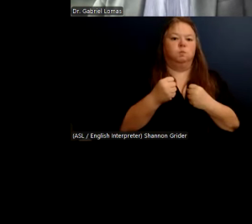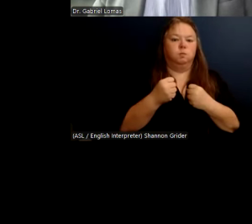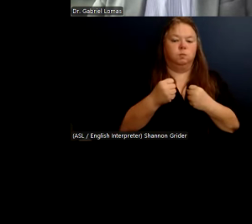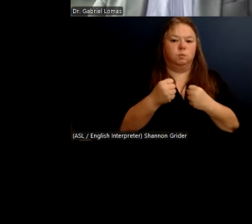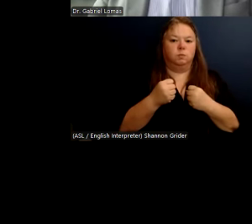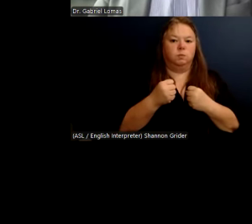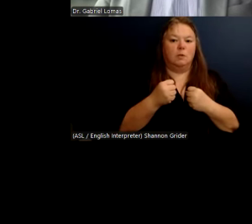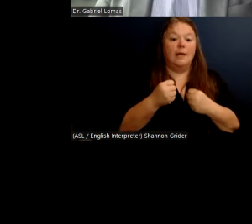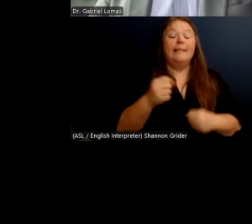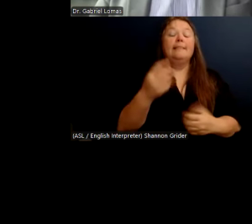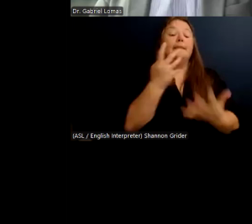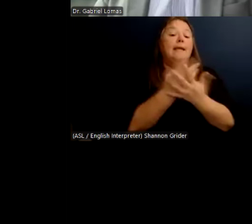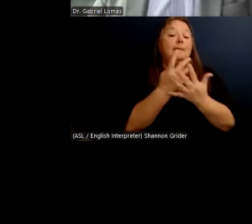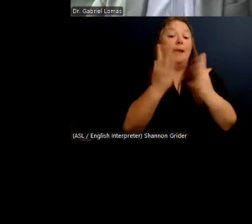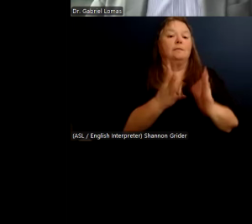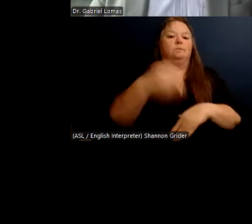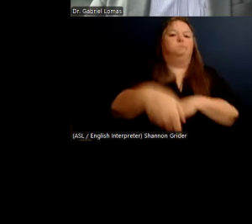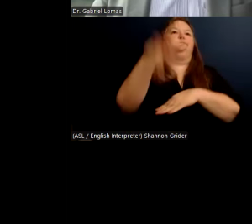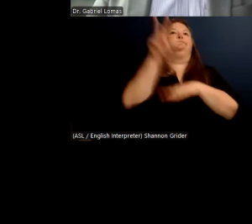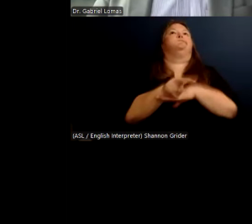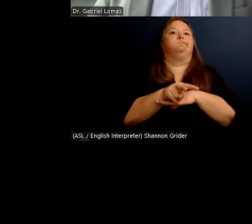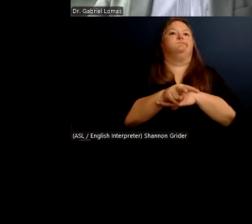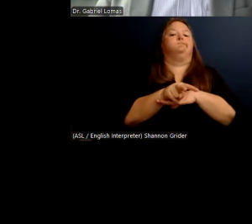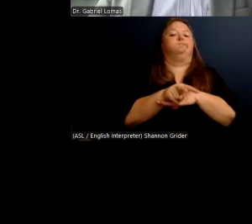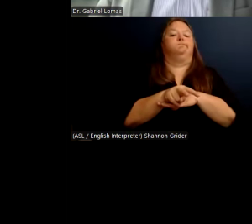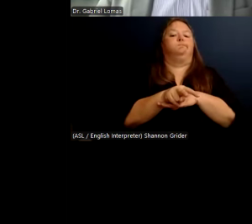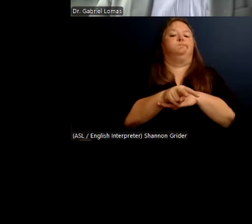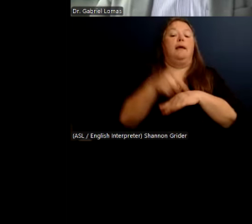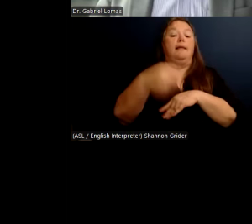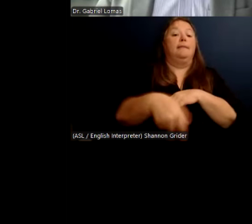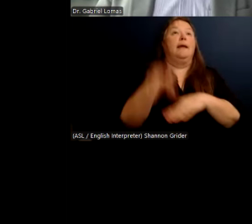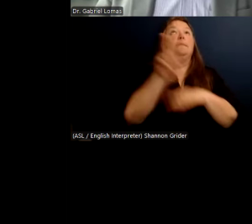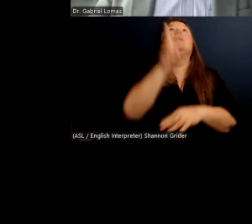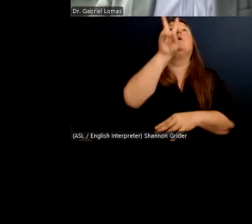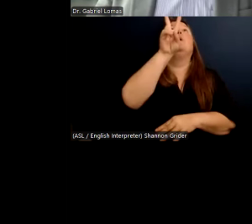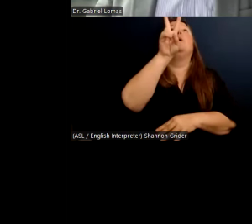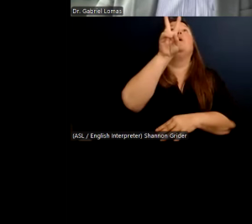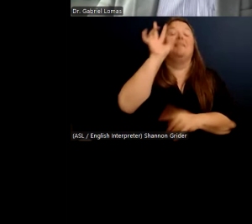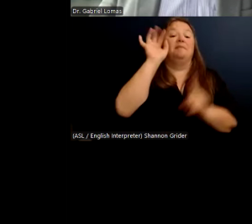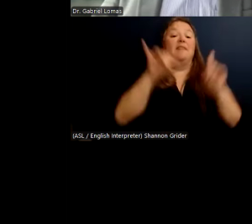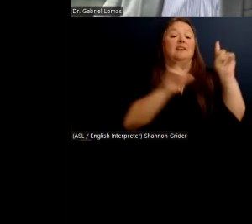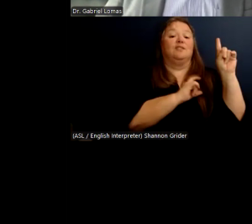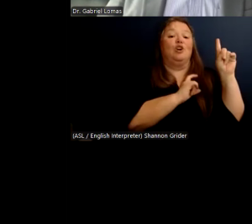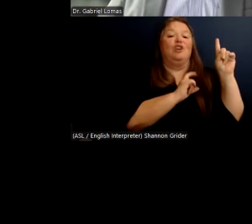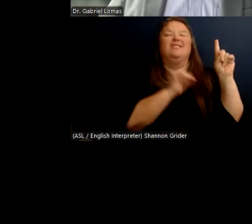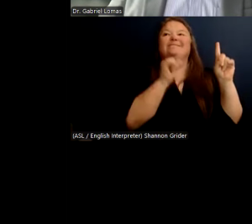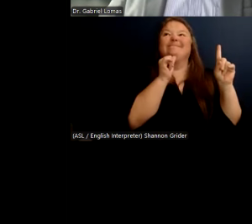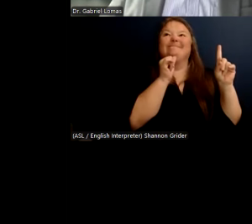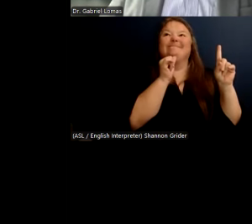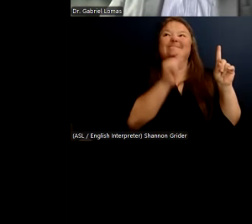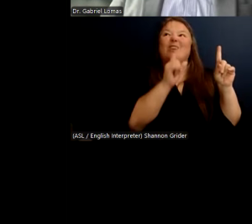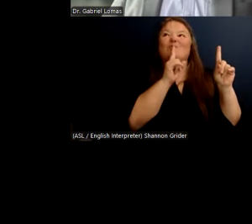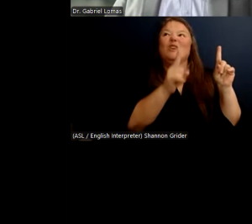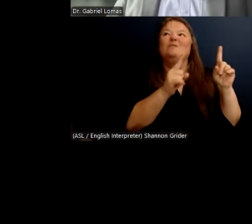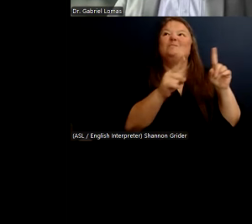the inmate falling to the ground. The inmate recognized him as a guard who isn't always as positive and affirming with